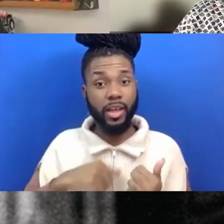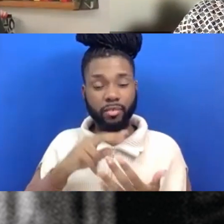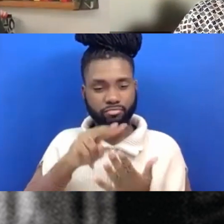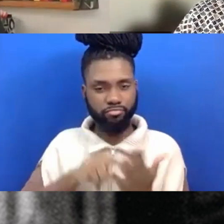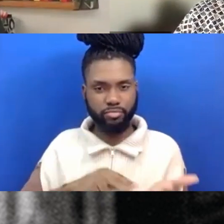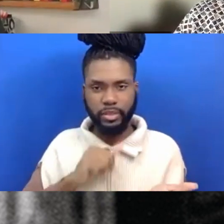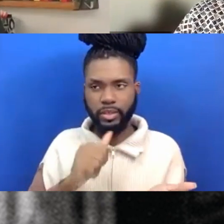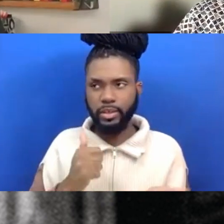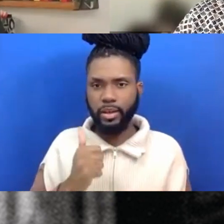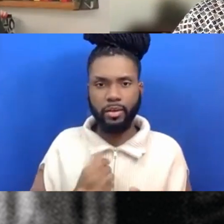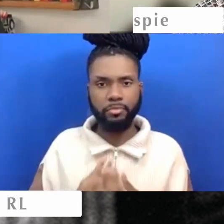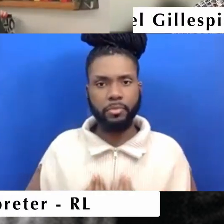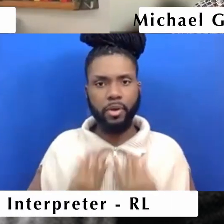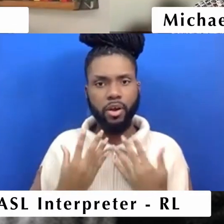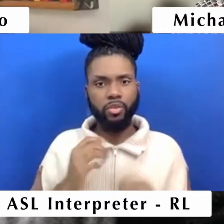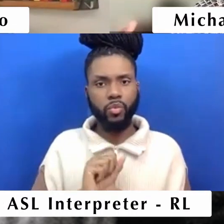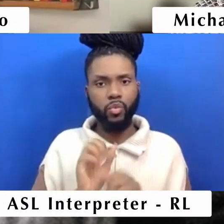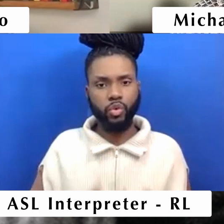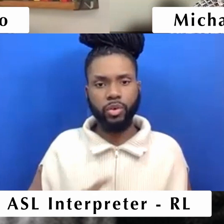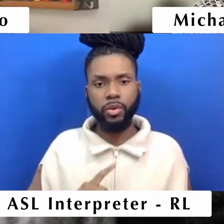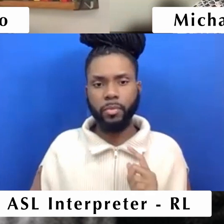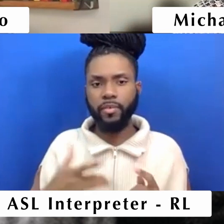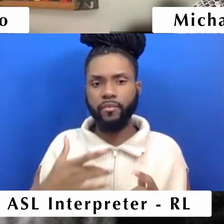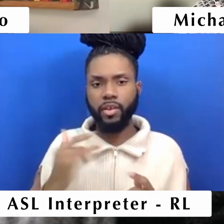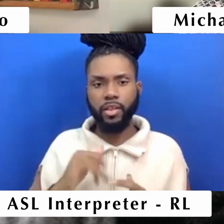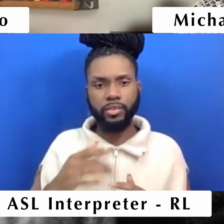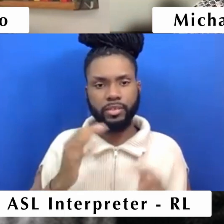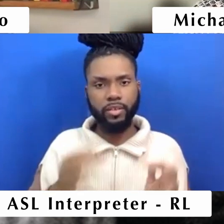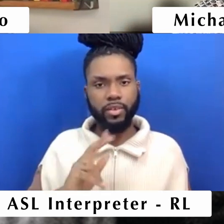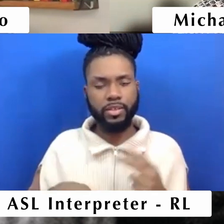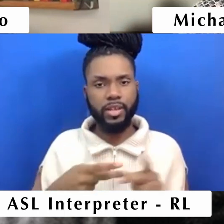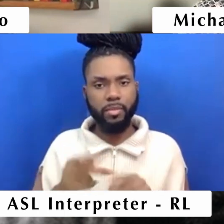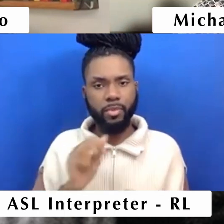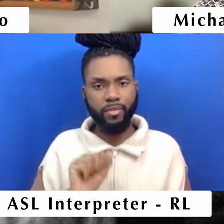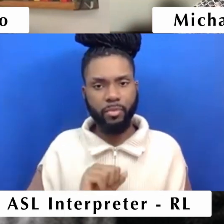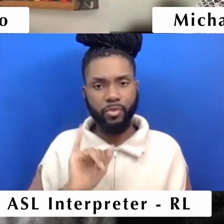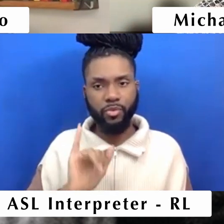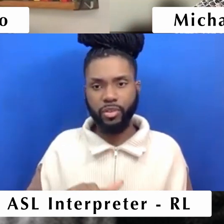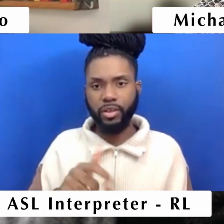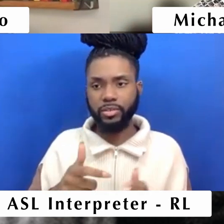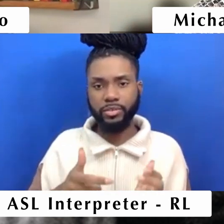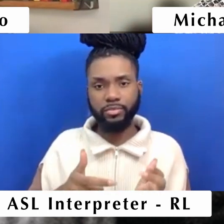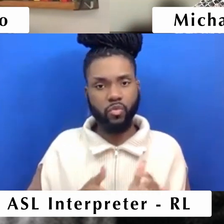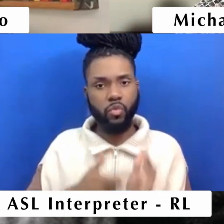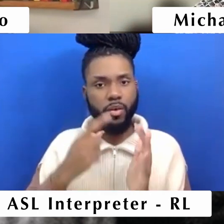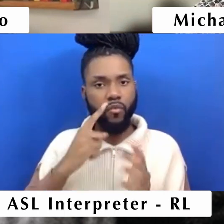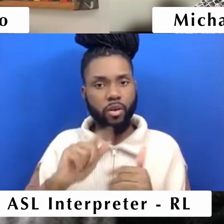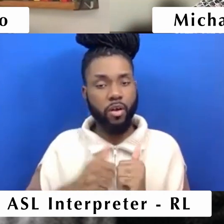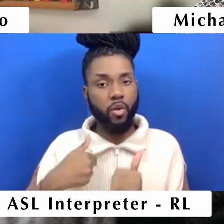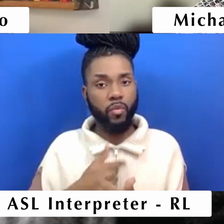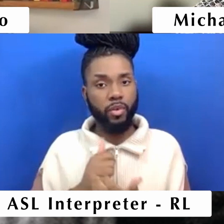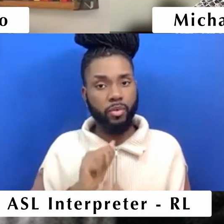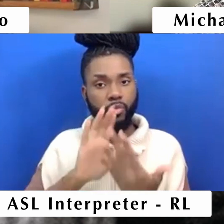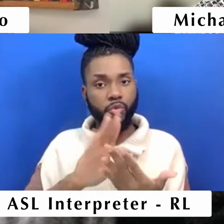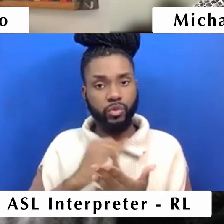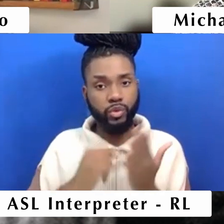that there is definitely a kind of effective labor that's necessary in our encounter with the arts. And